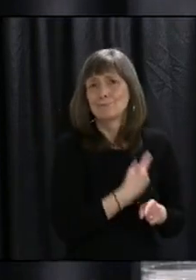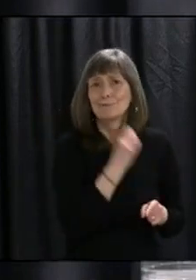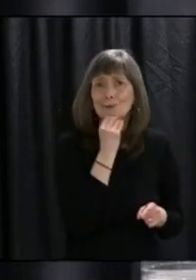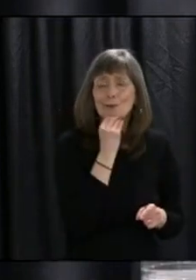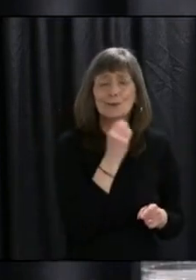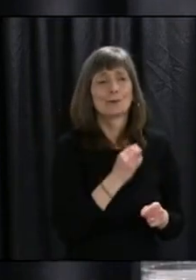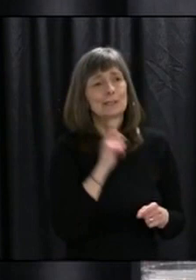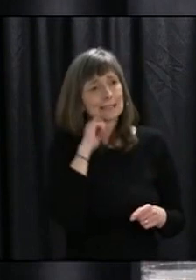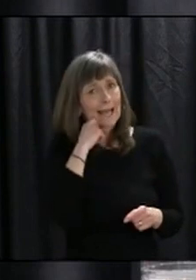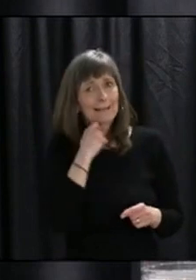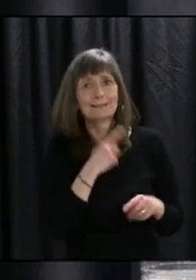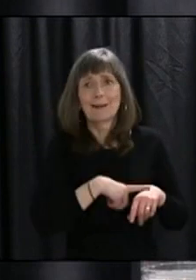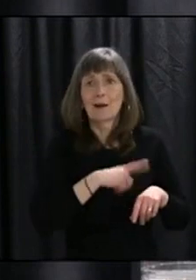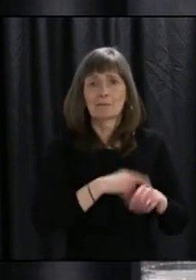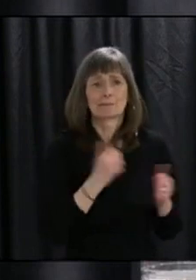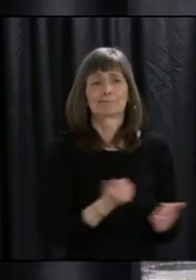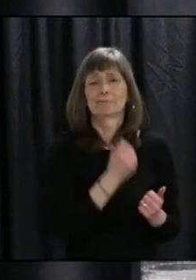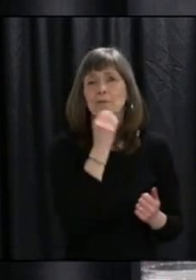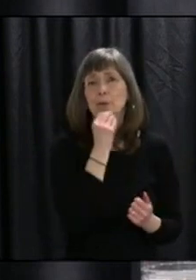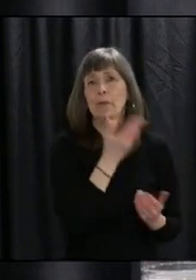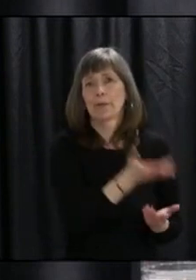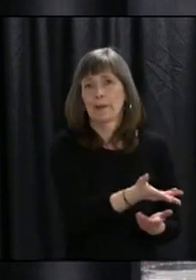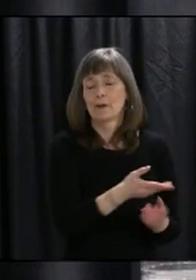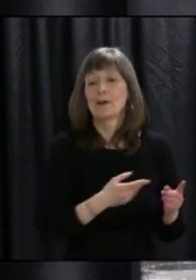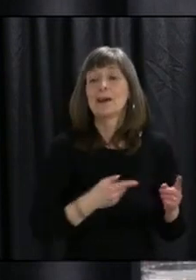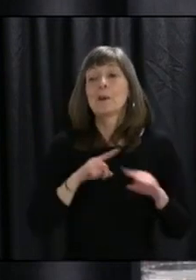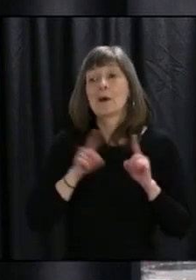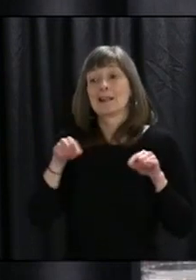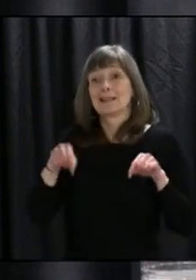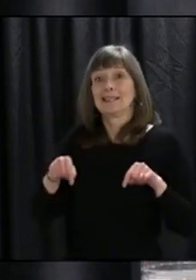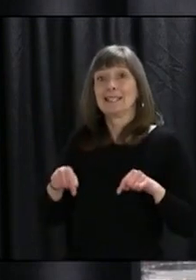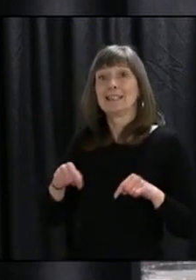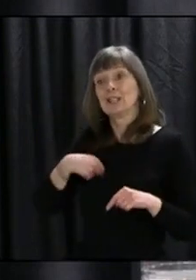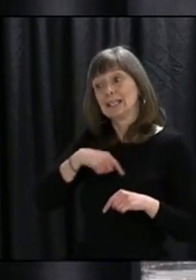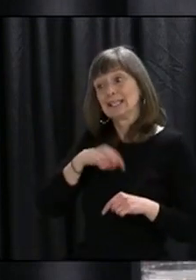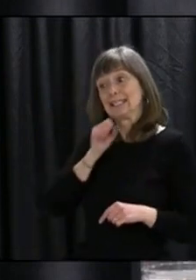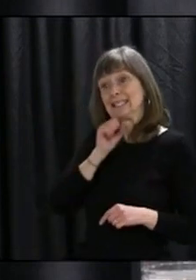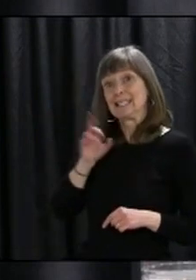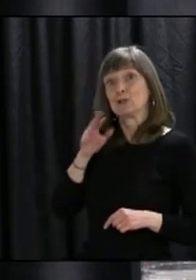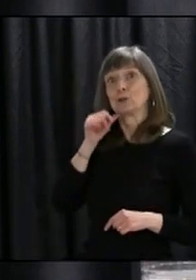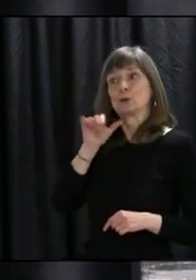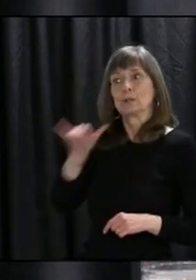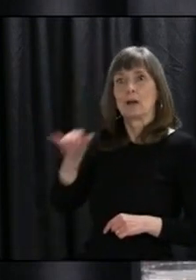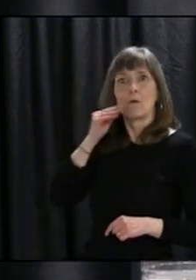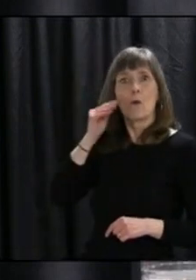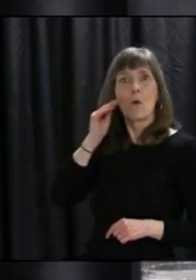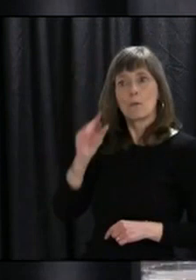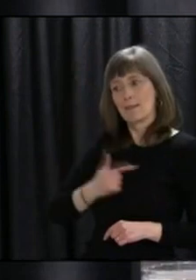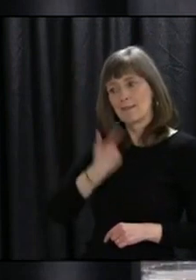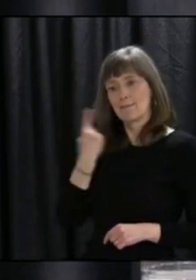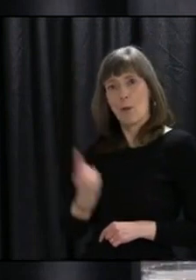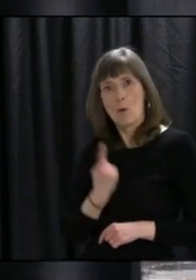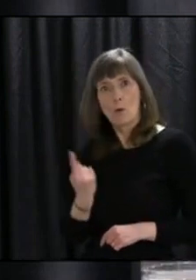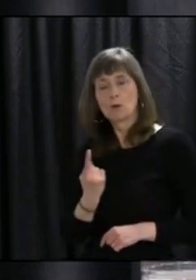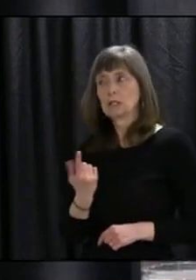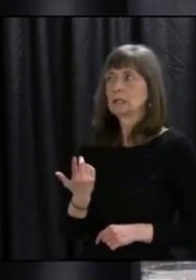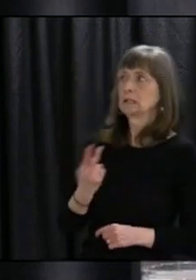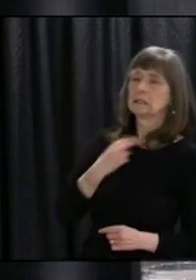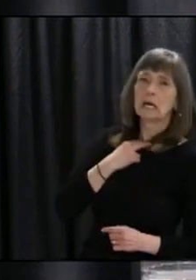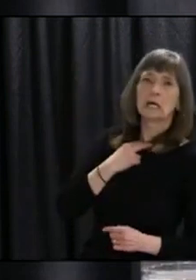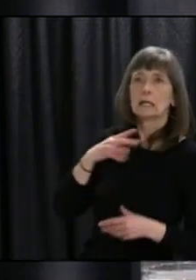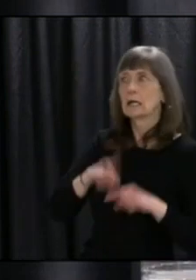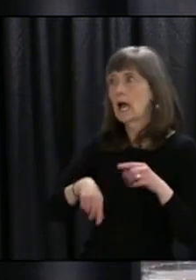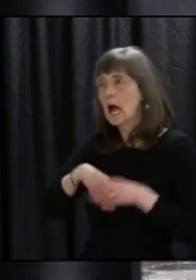in a personal care home. I think the issue here is how we support our seniors who stay at home, as Dr. Fitzgerald referenced,